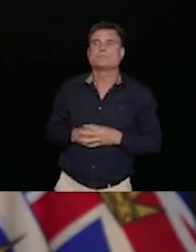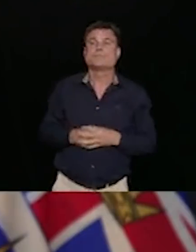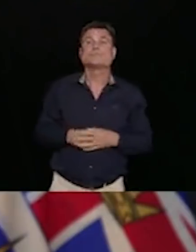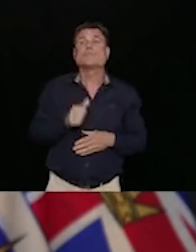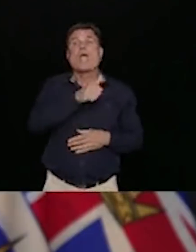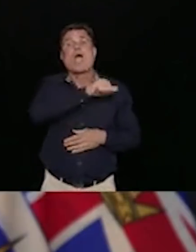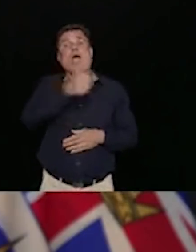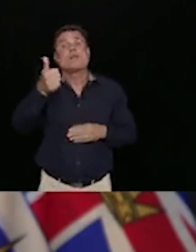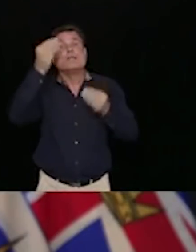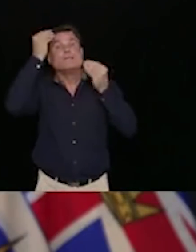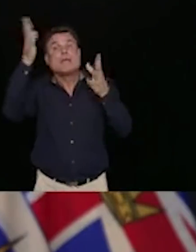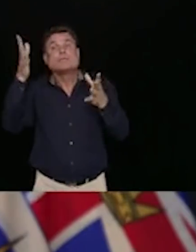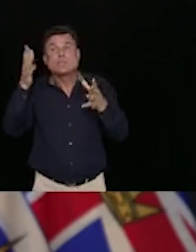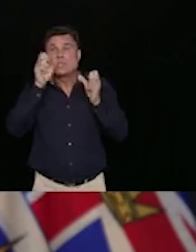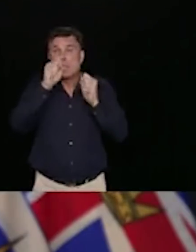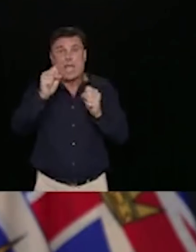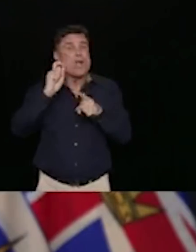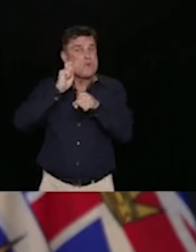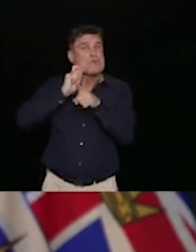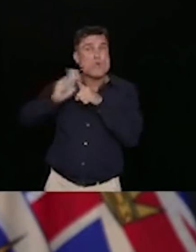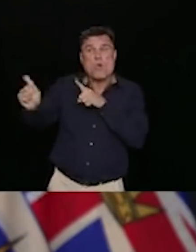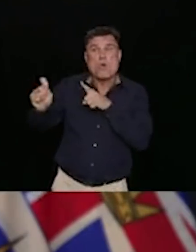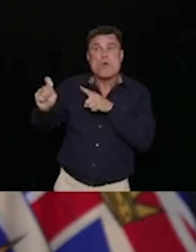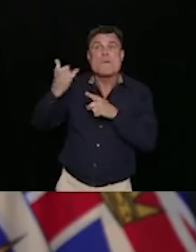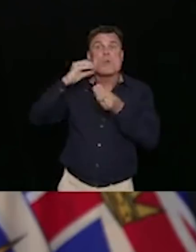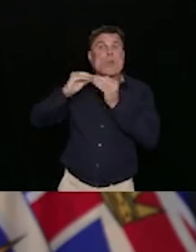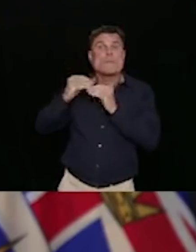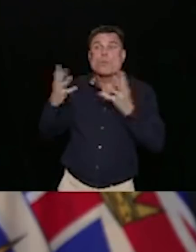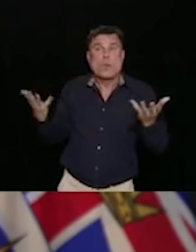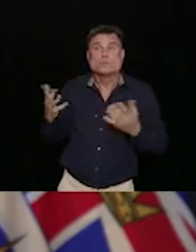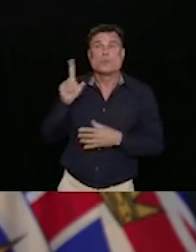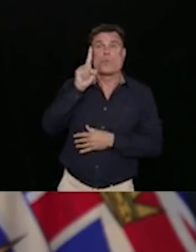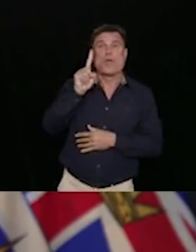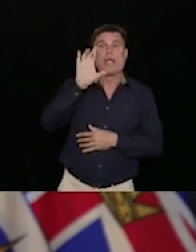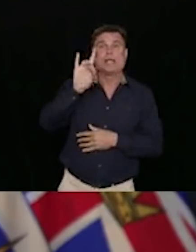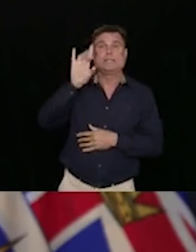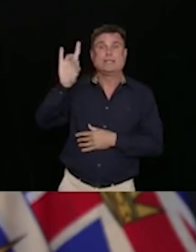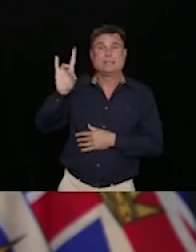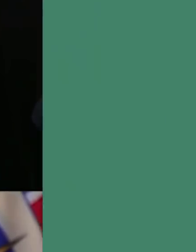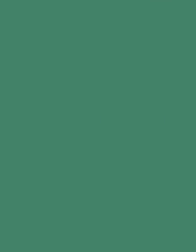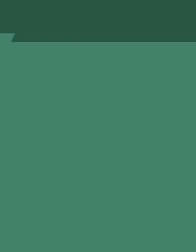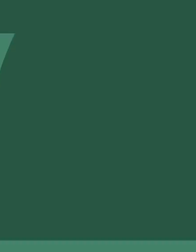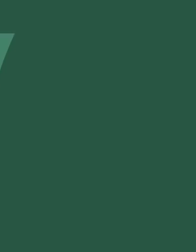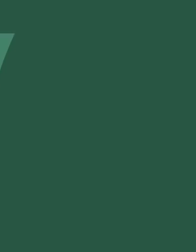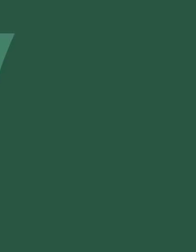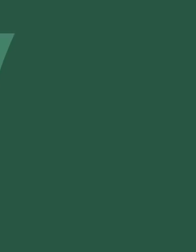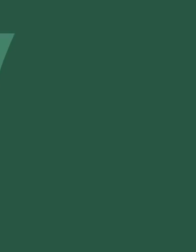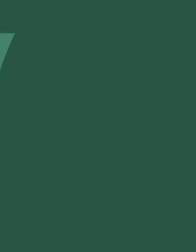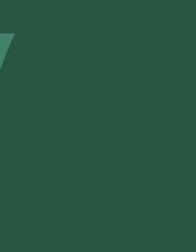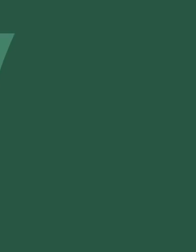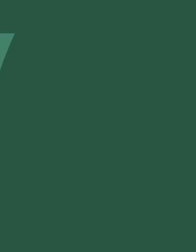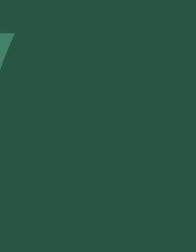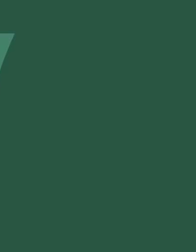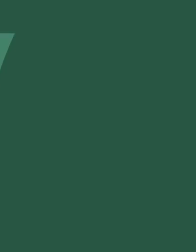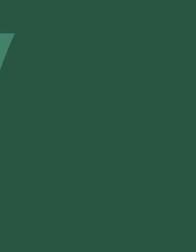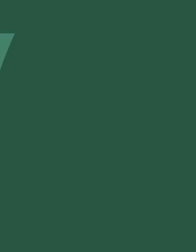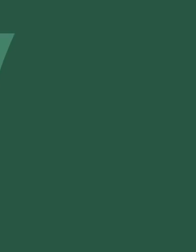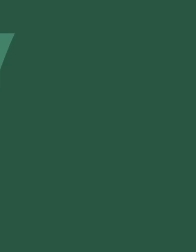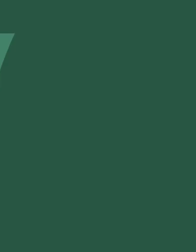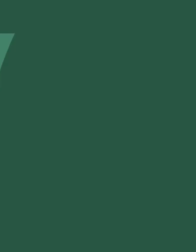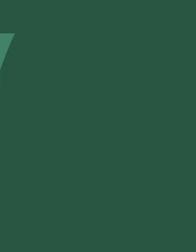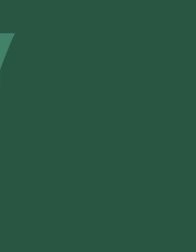just mention that the media have done a fantastic job, I believe, of helping us ensure British Columbians, people in BC, have the